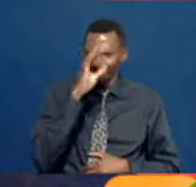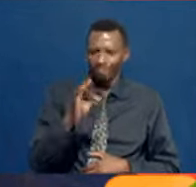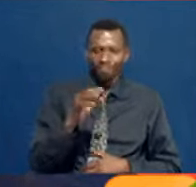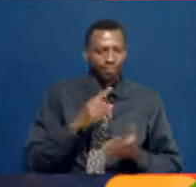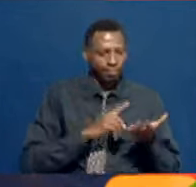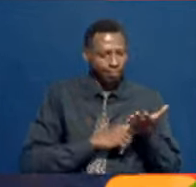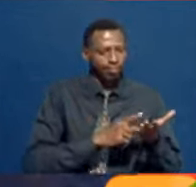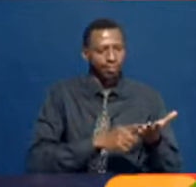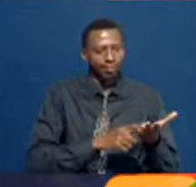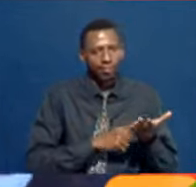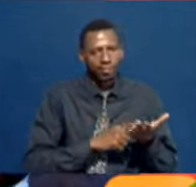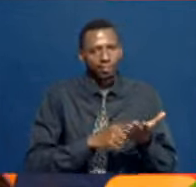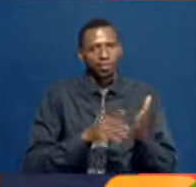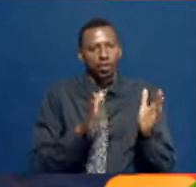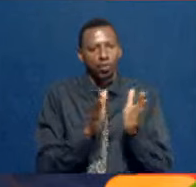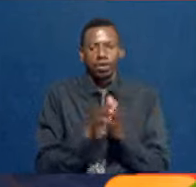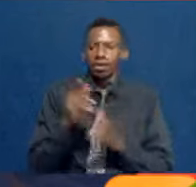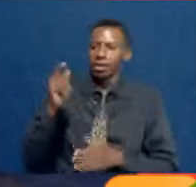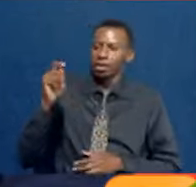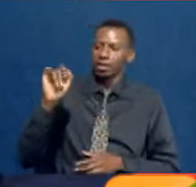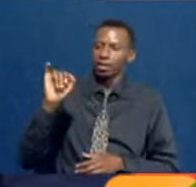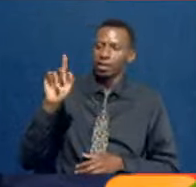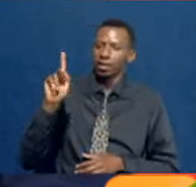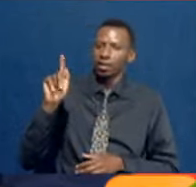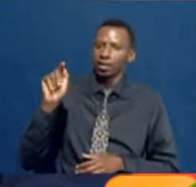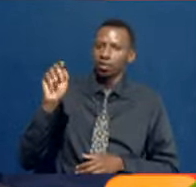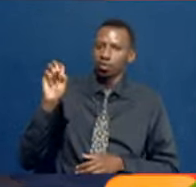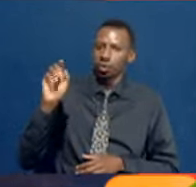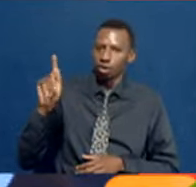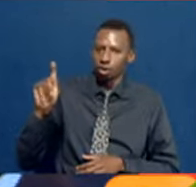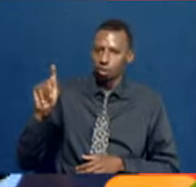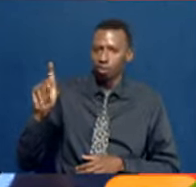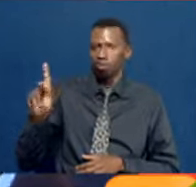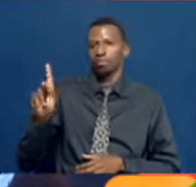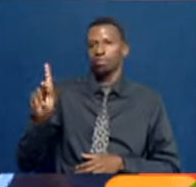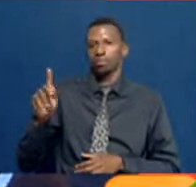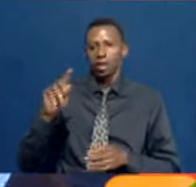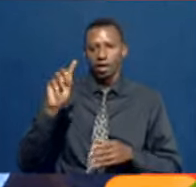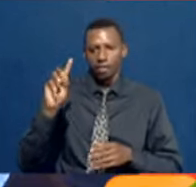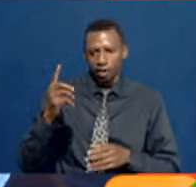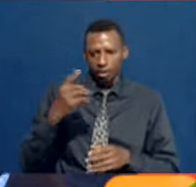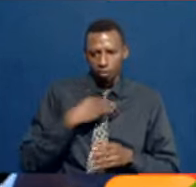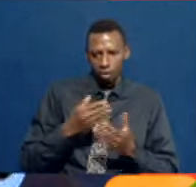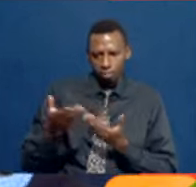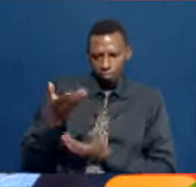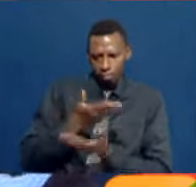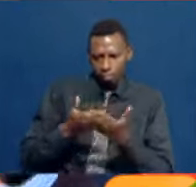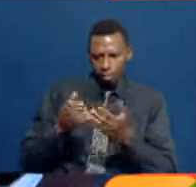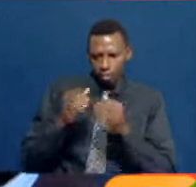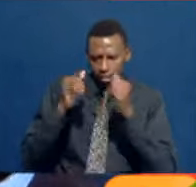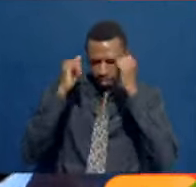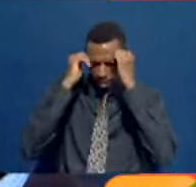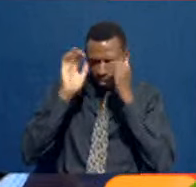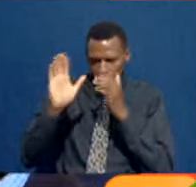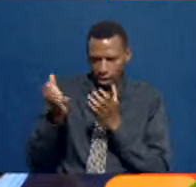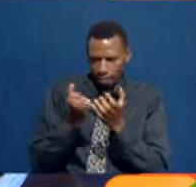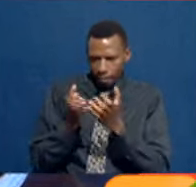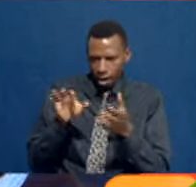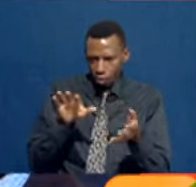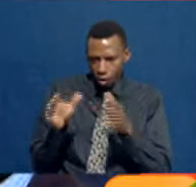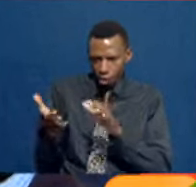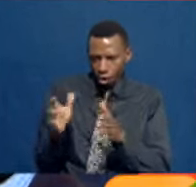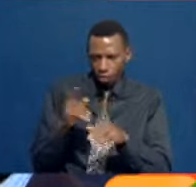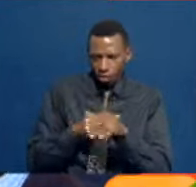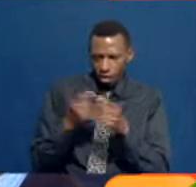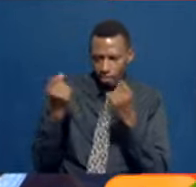with them. First of all, we engaged them to study their business model. After understanding their business